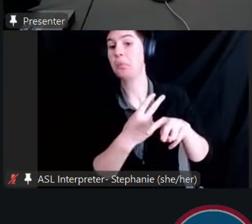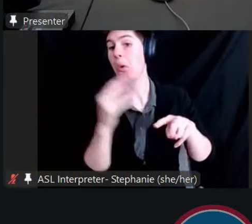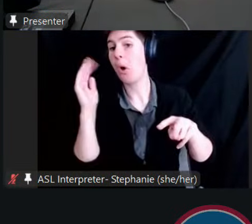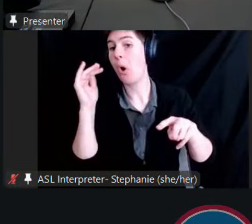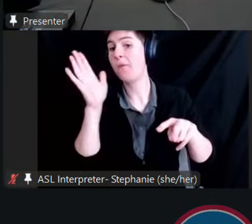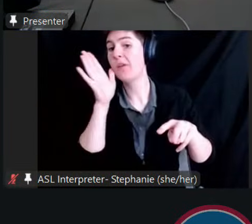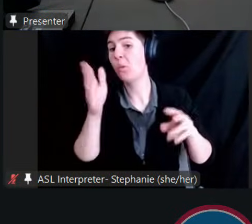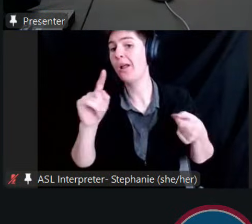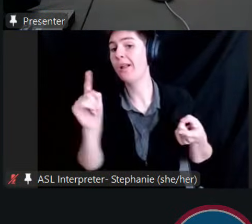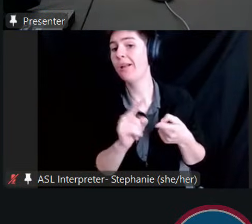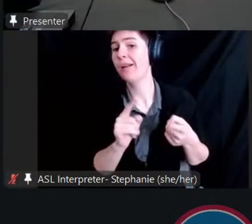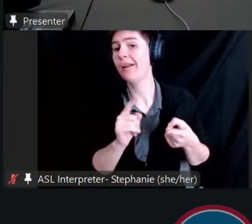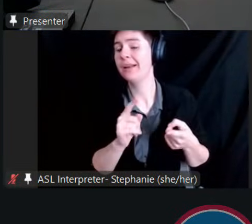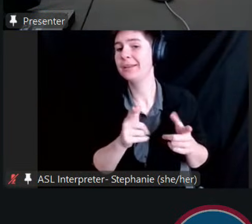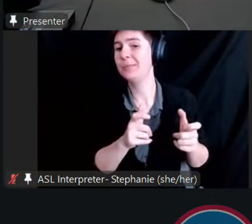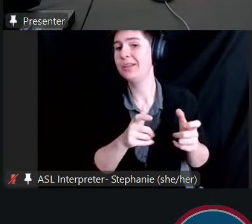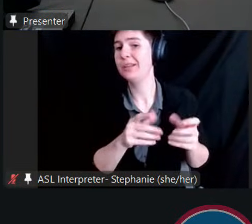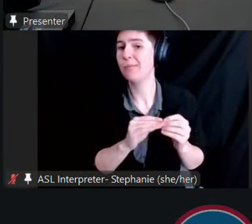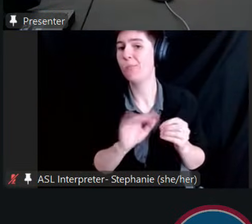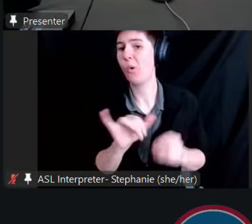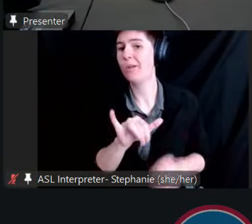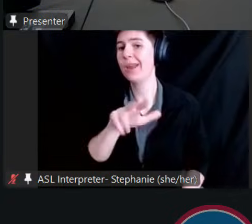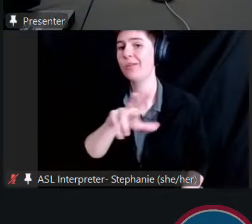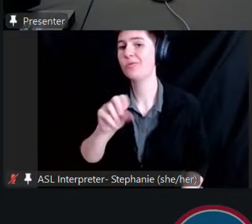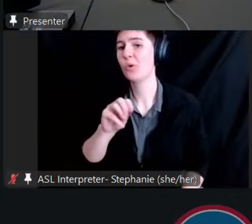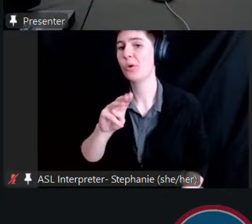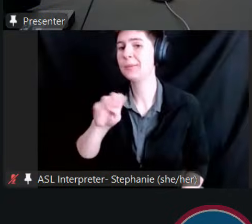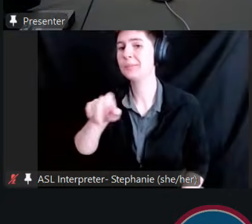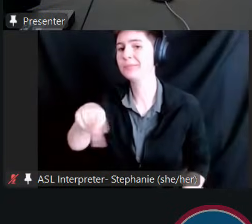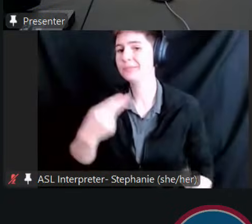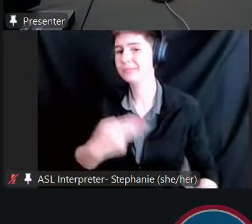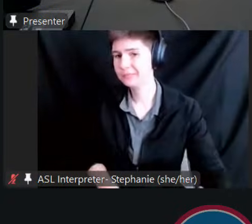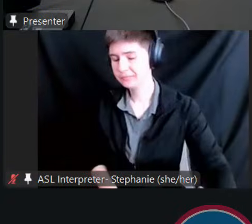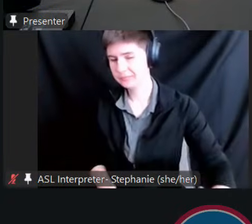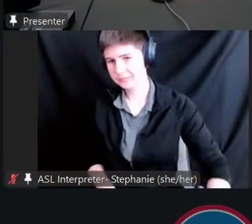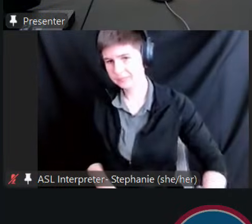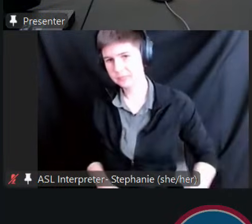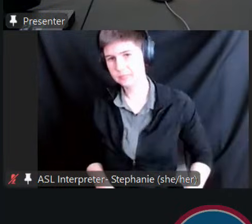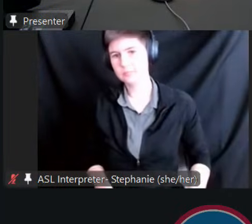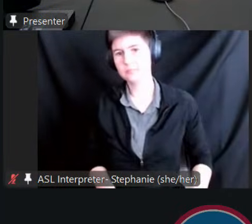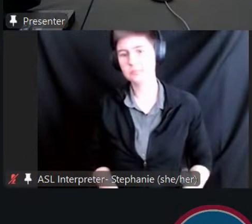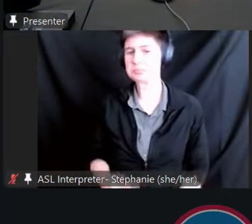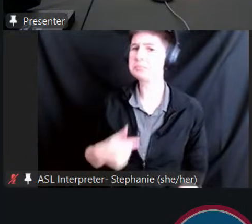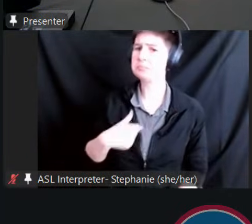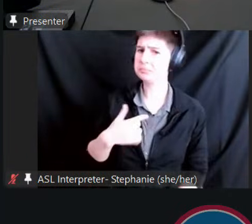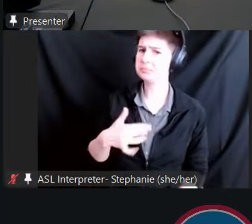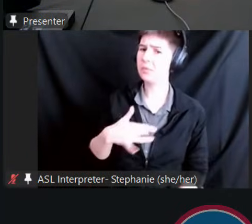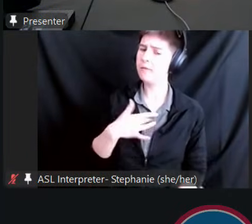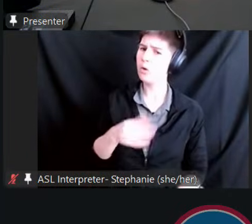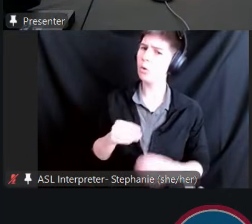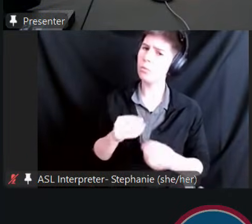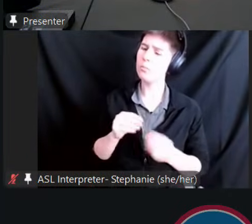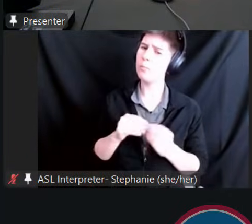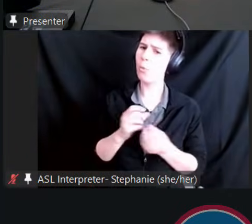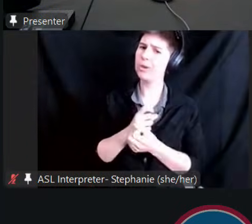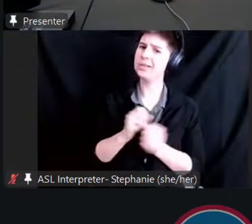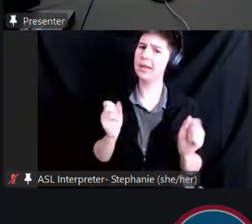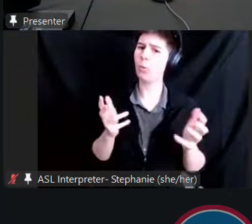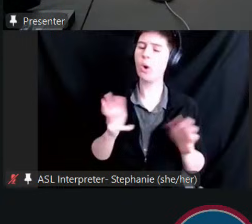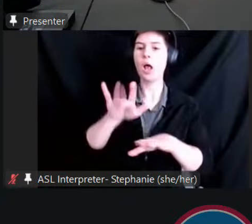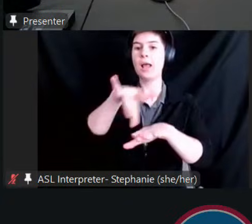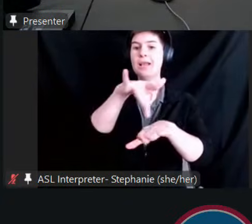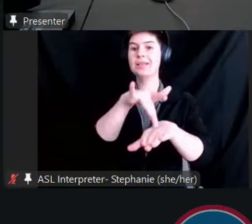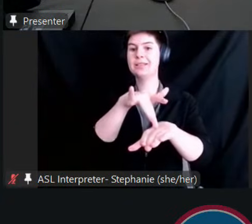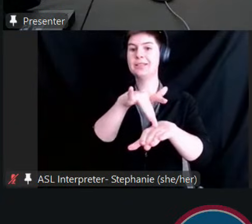30 miles an hour for the general traffic. Yeah, I personally would feel safer using a center boarding if there